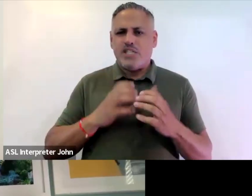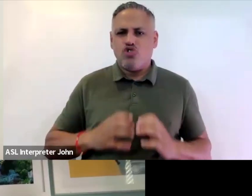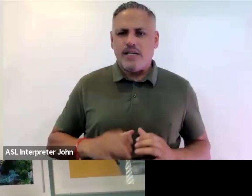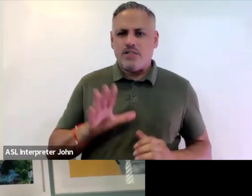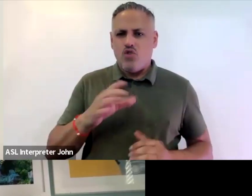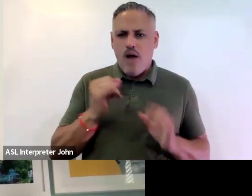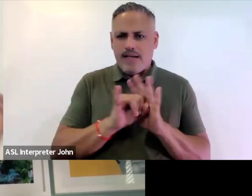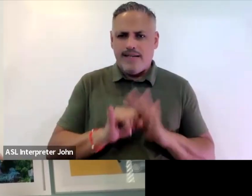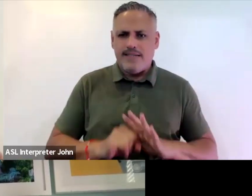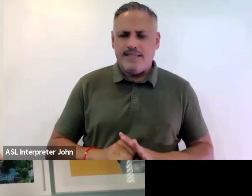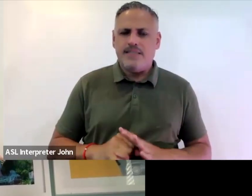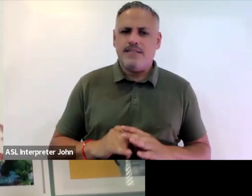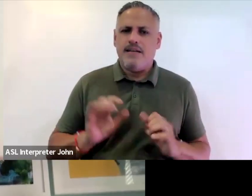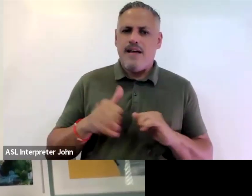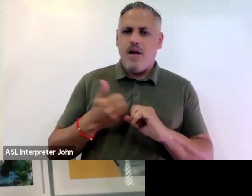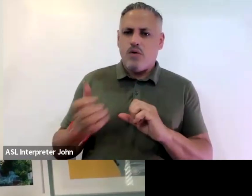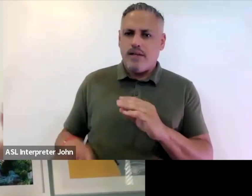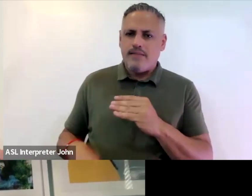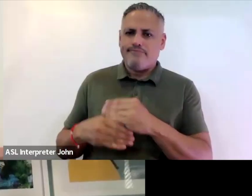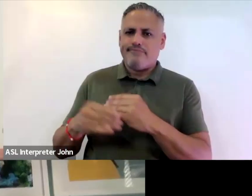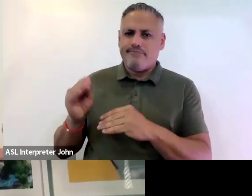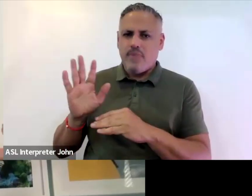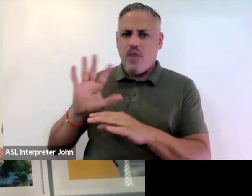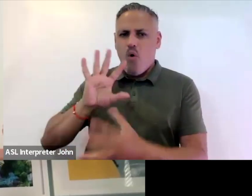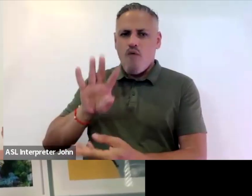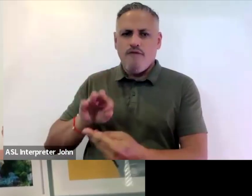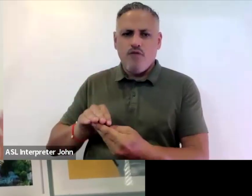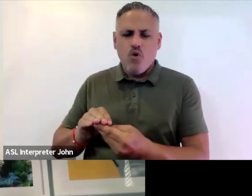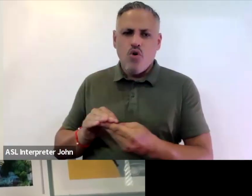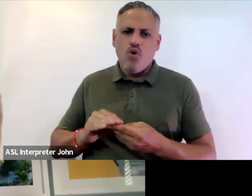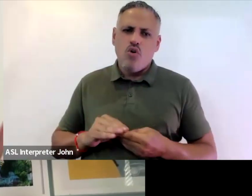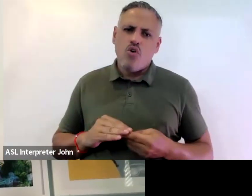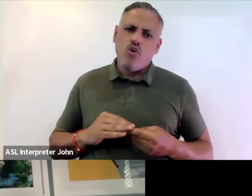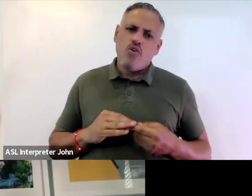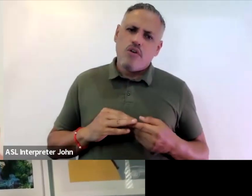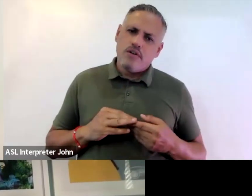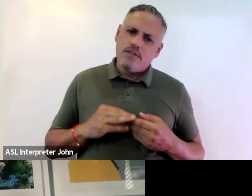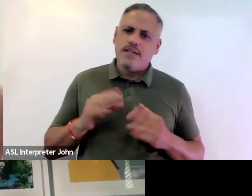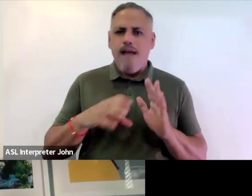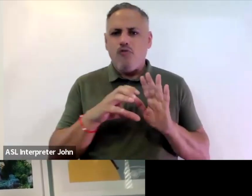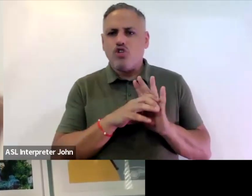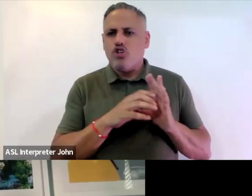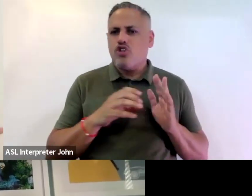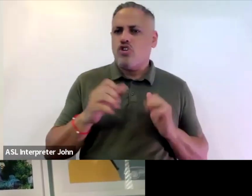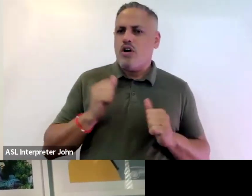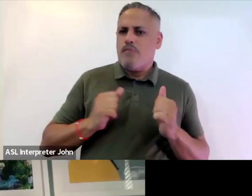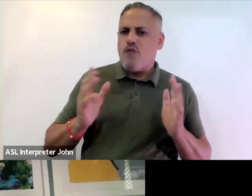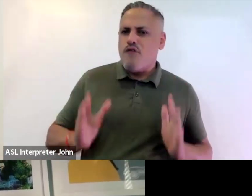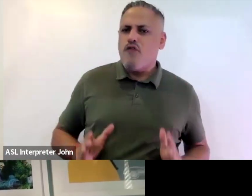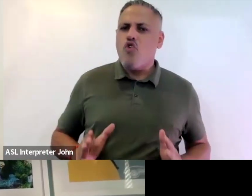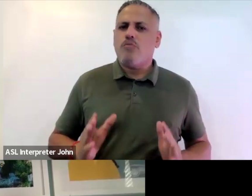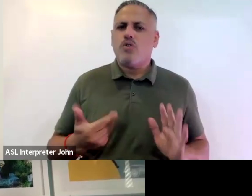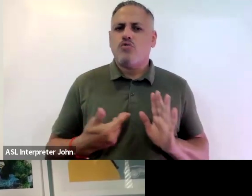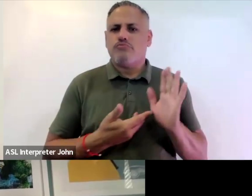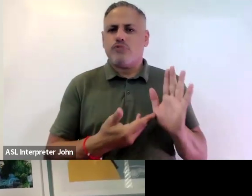identity, and how that contributes to the overall the character or the performer that you are, you know,